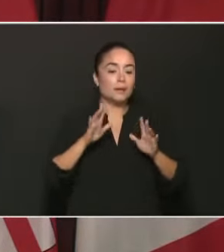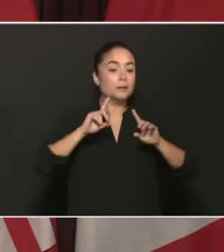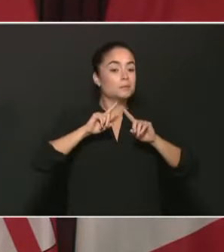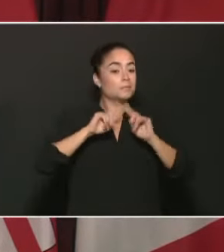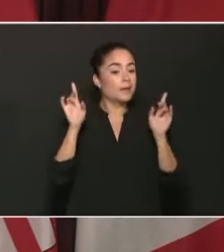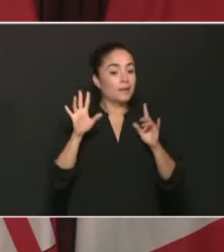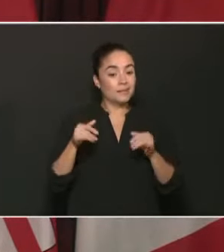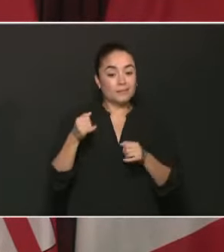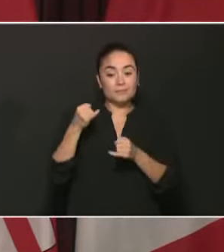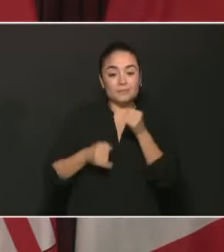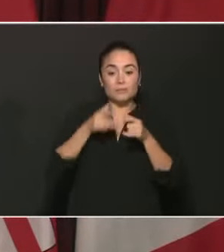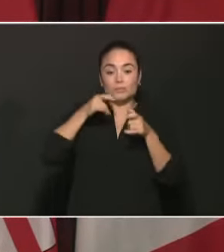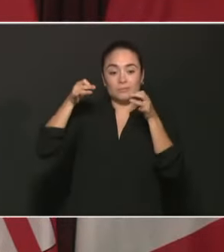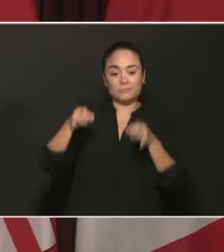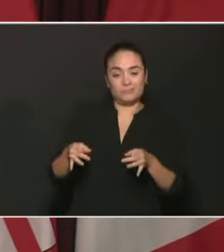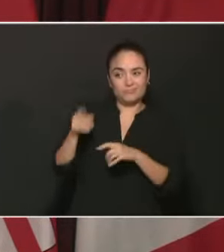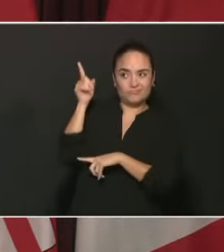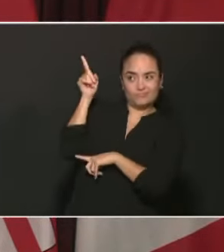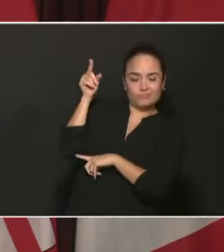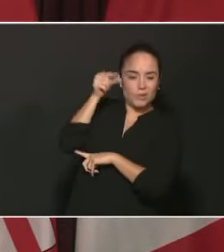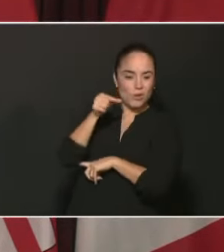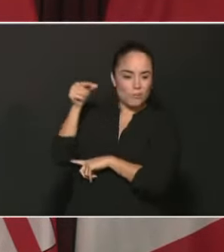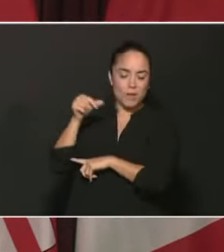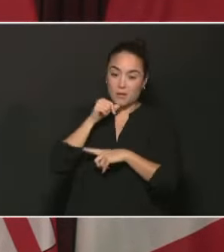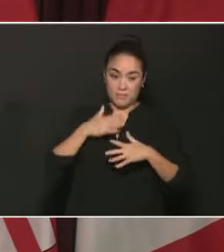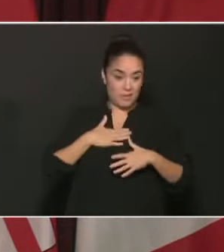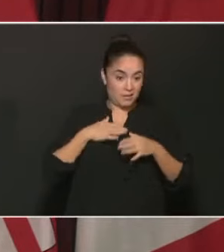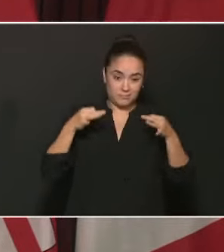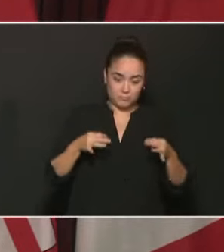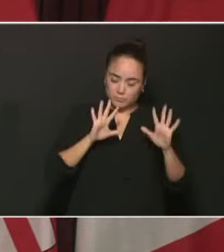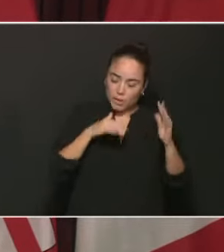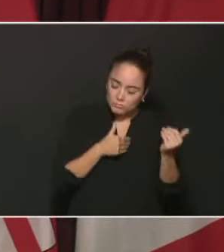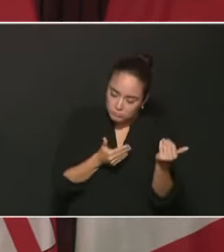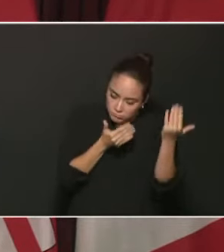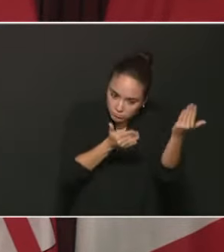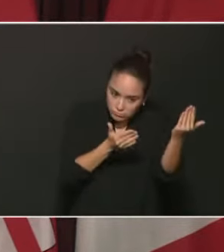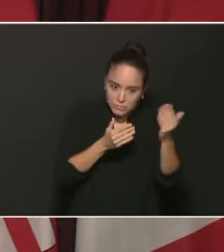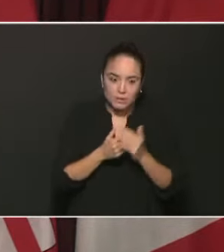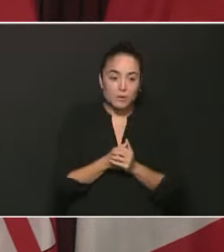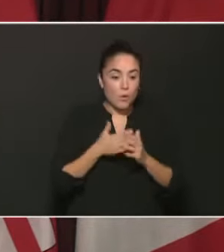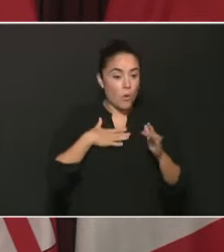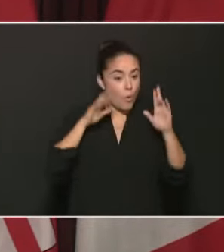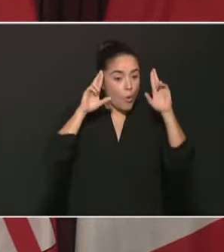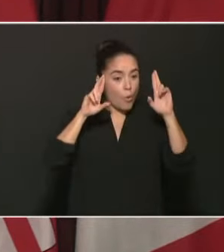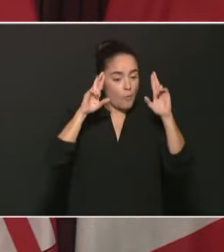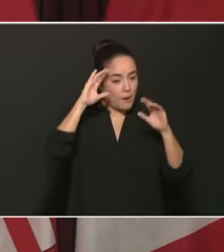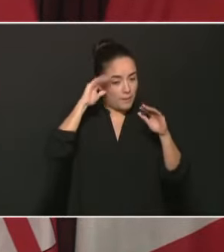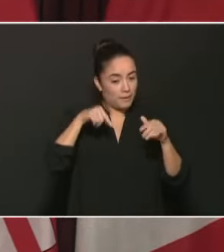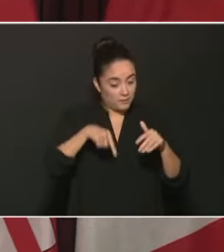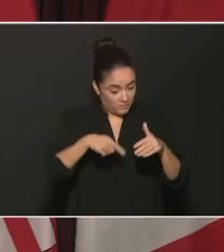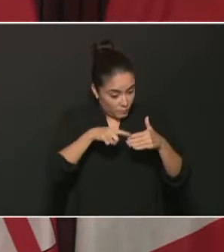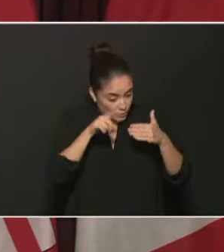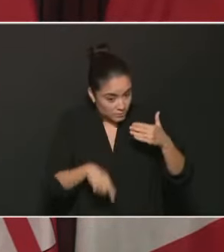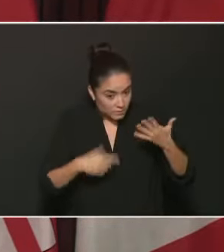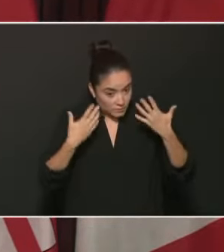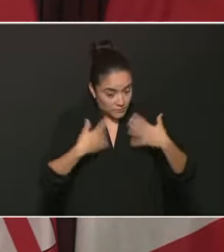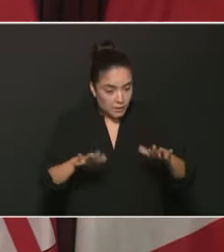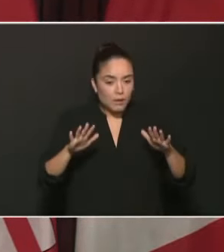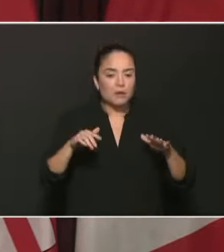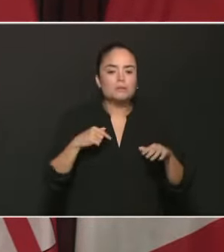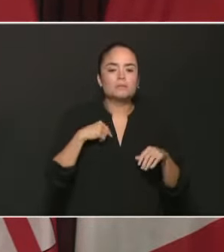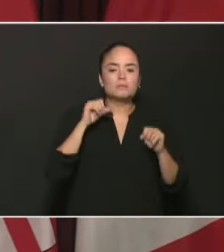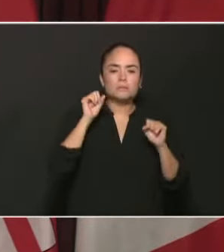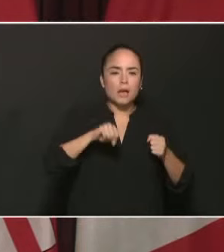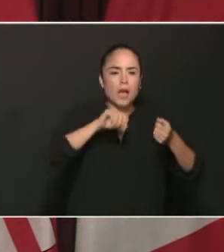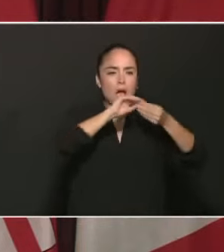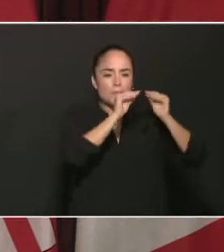government. But I hope, as we're through this weekend and get further insight on the impacts of potential spread at